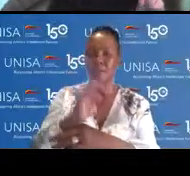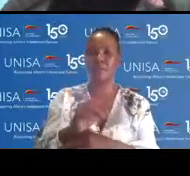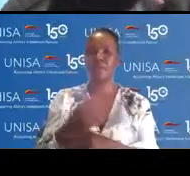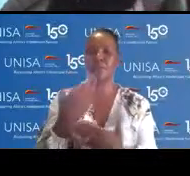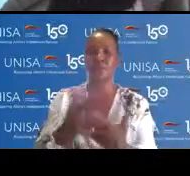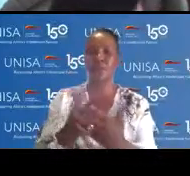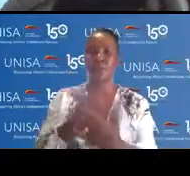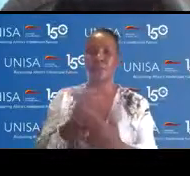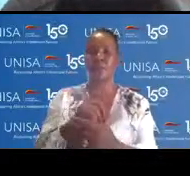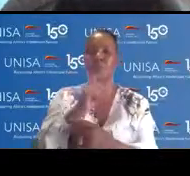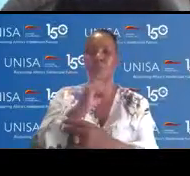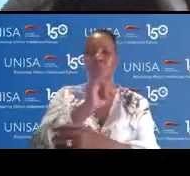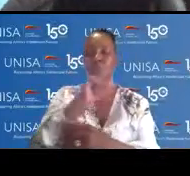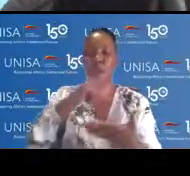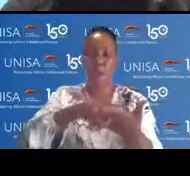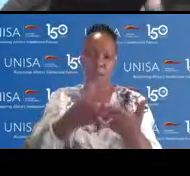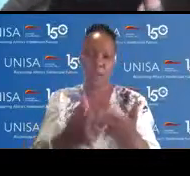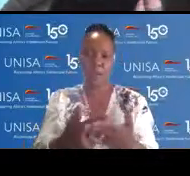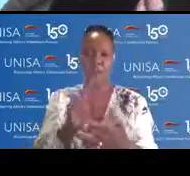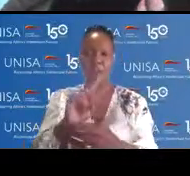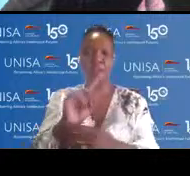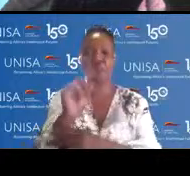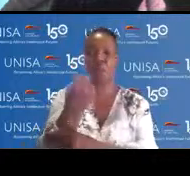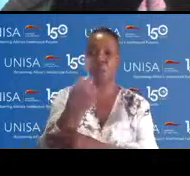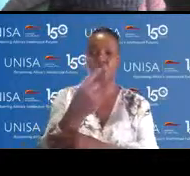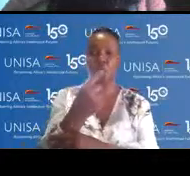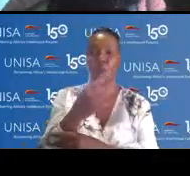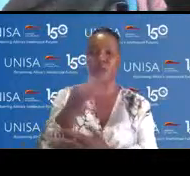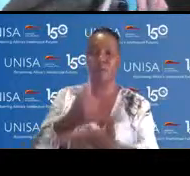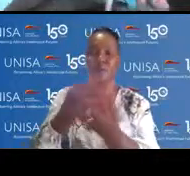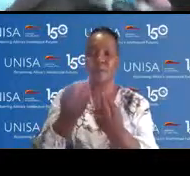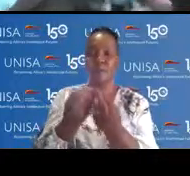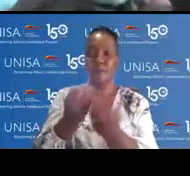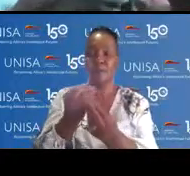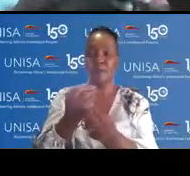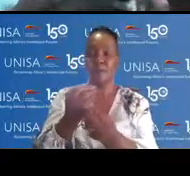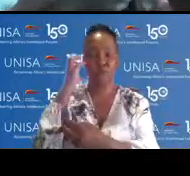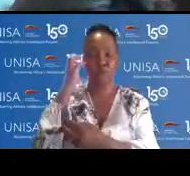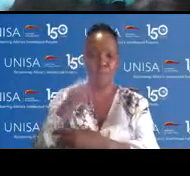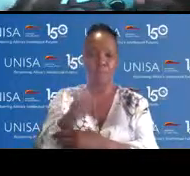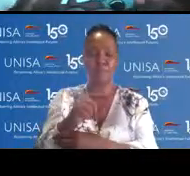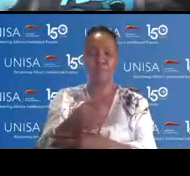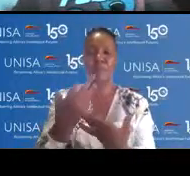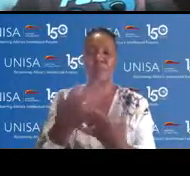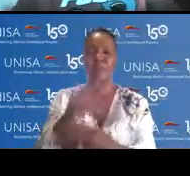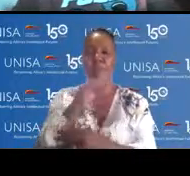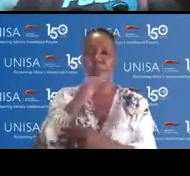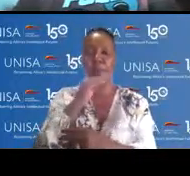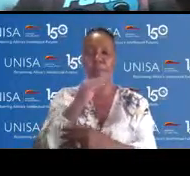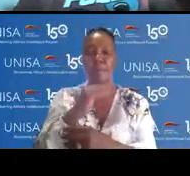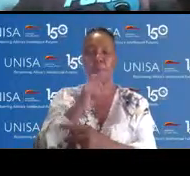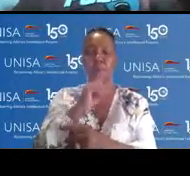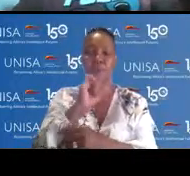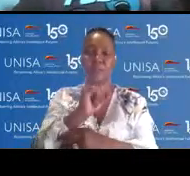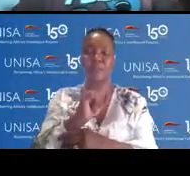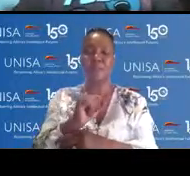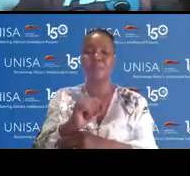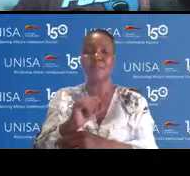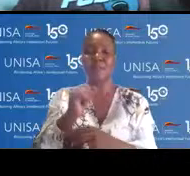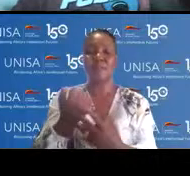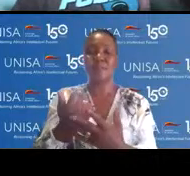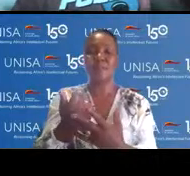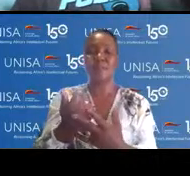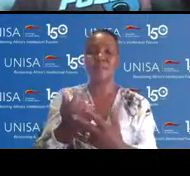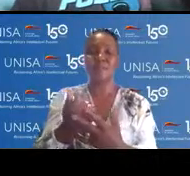laptop. But if this is your only device, then I think investing in this keyboard would be a good